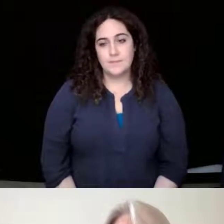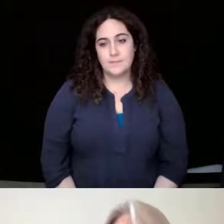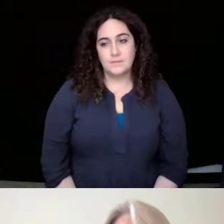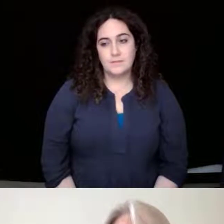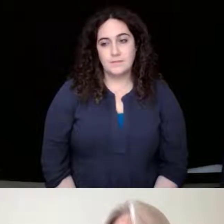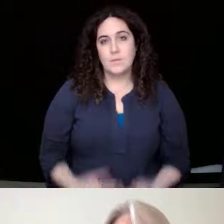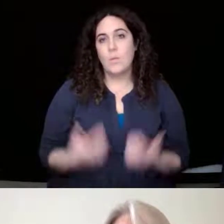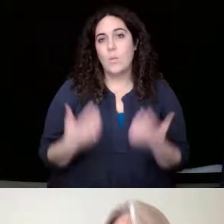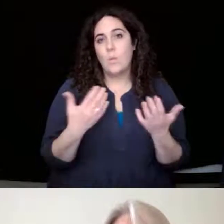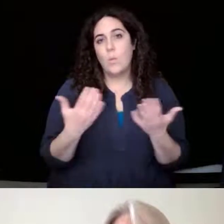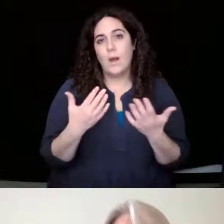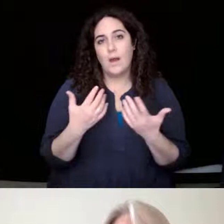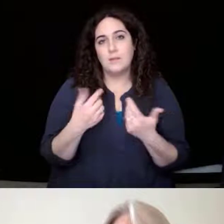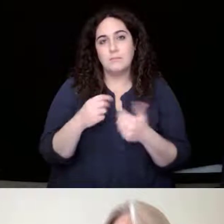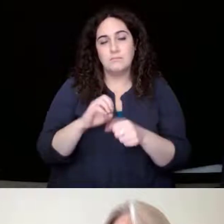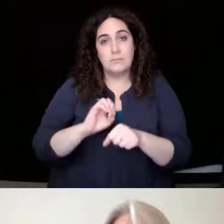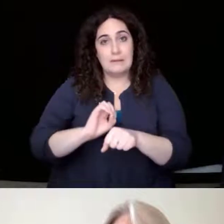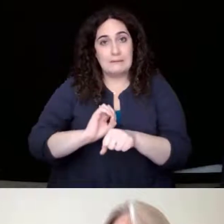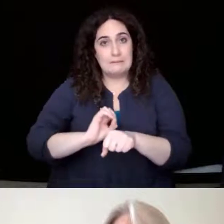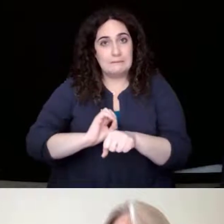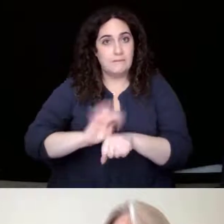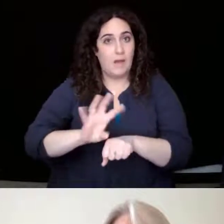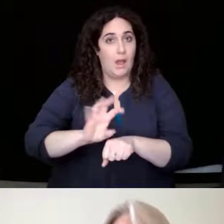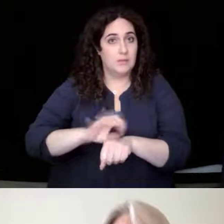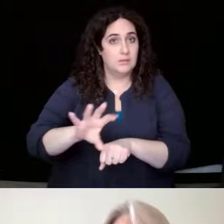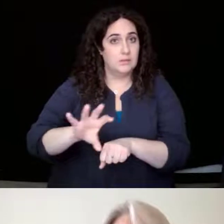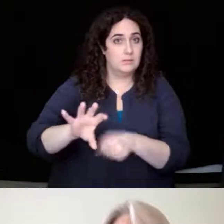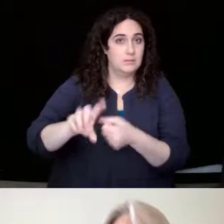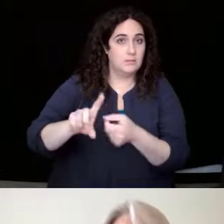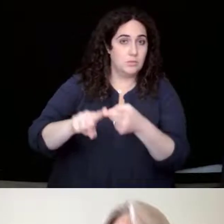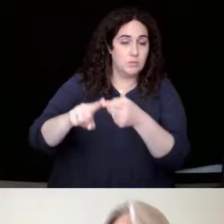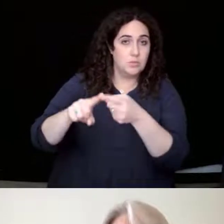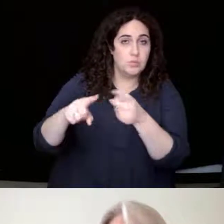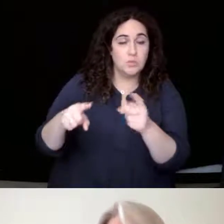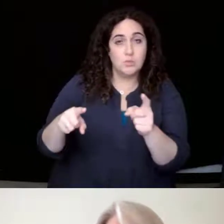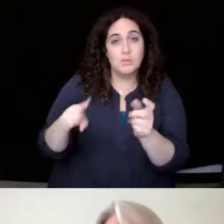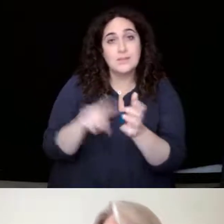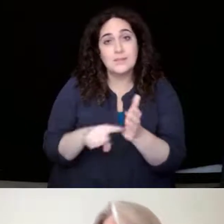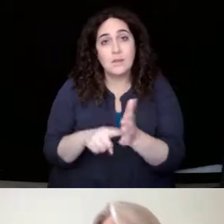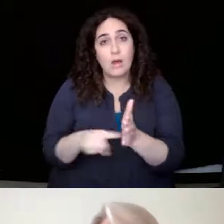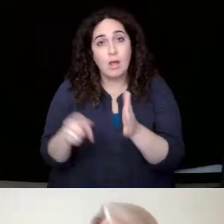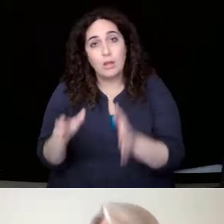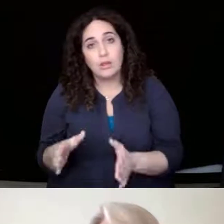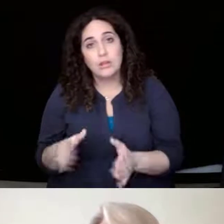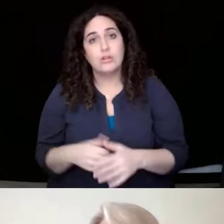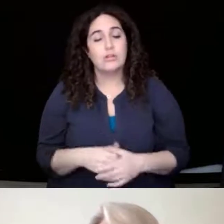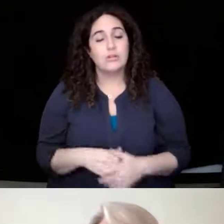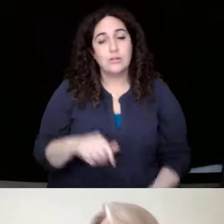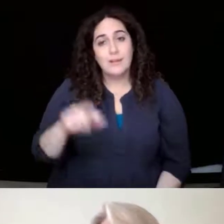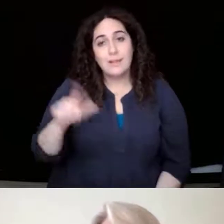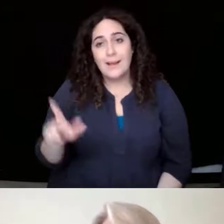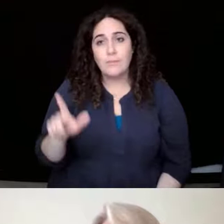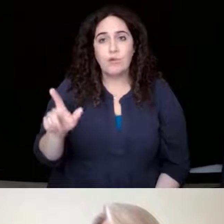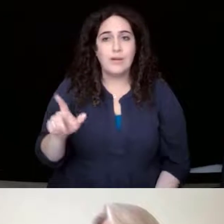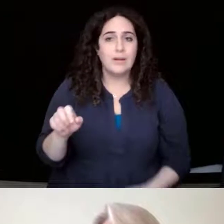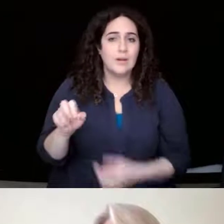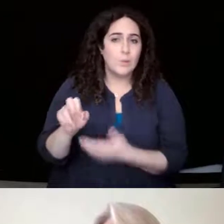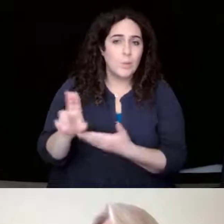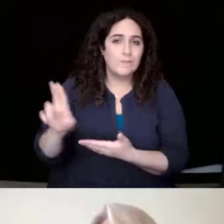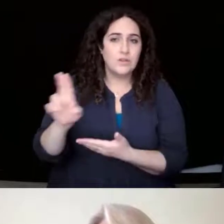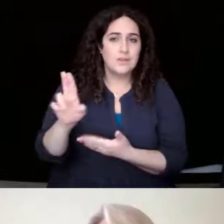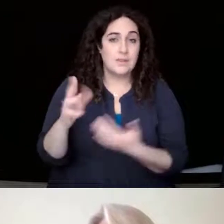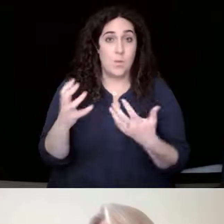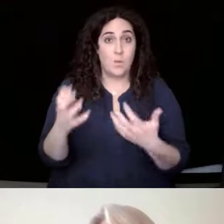to someone in a scholar or library or institution looking to create an open